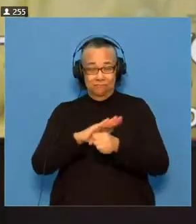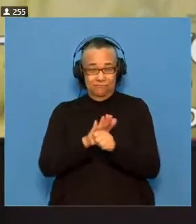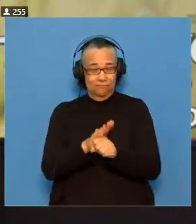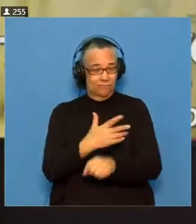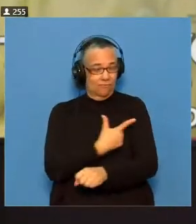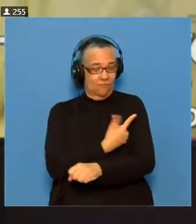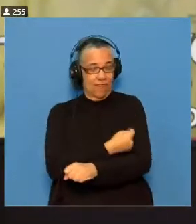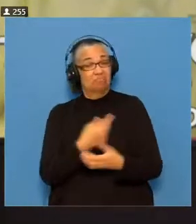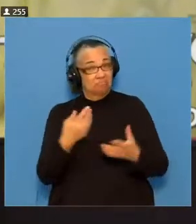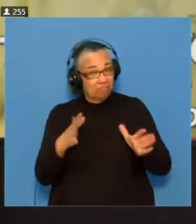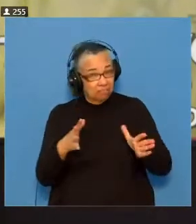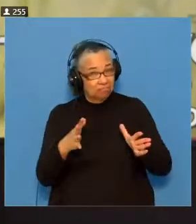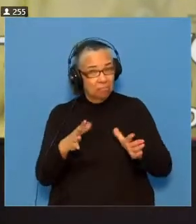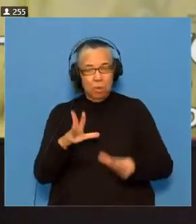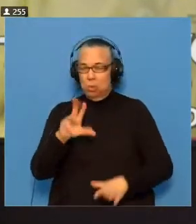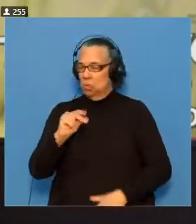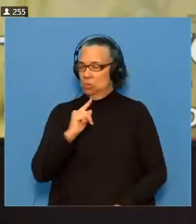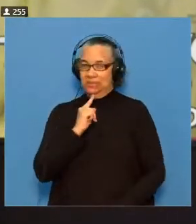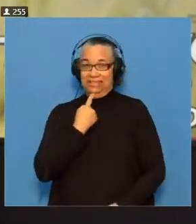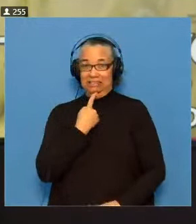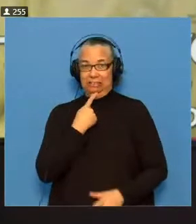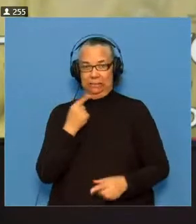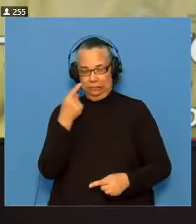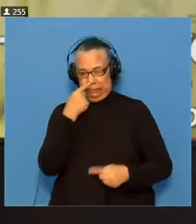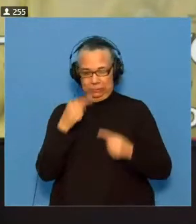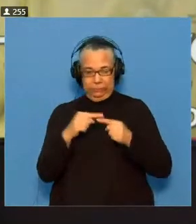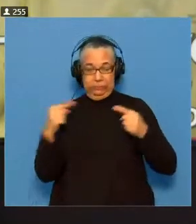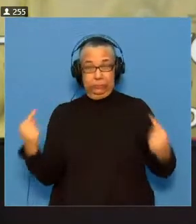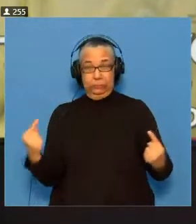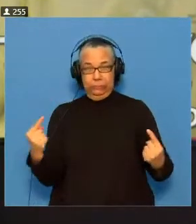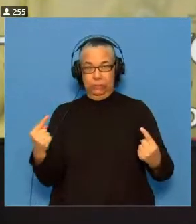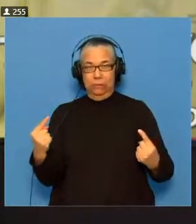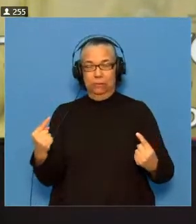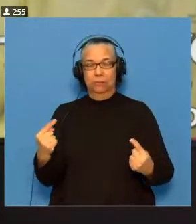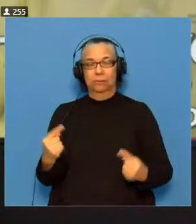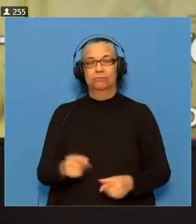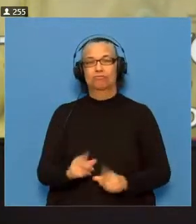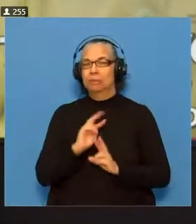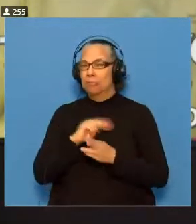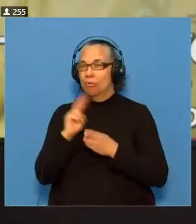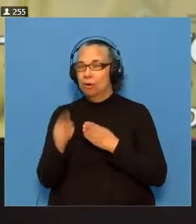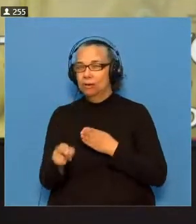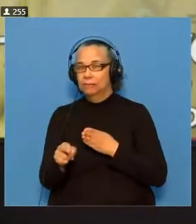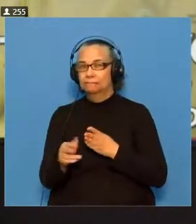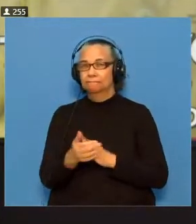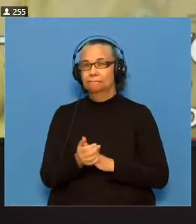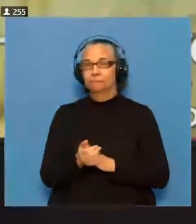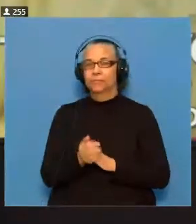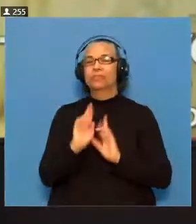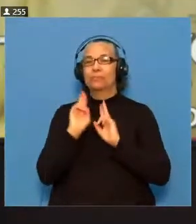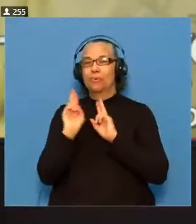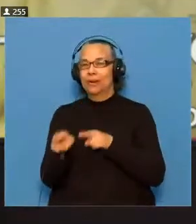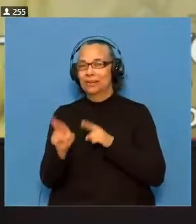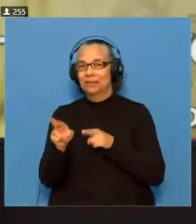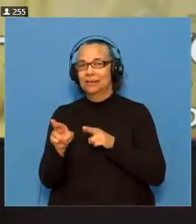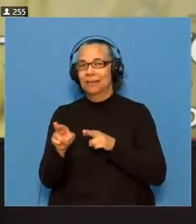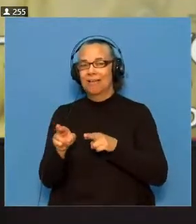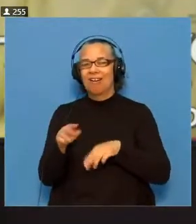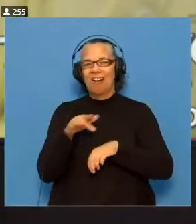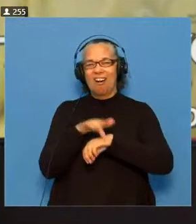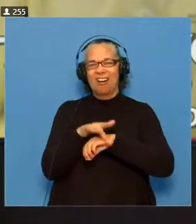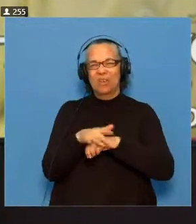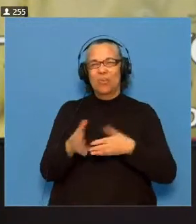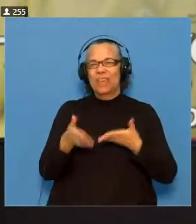so far, and no serious side effects or complications have been reported. Earlier today, the Ministry of Health held a